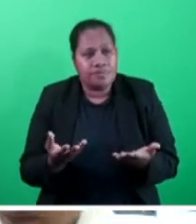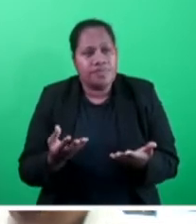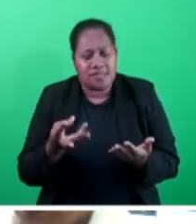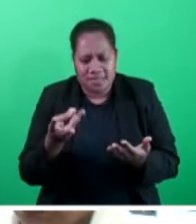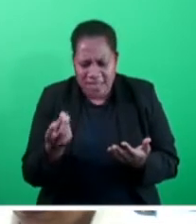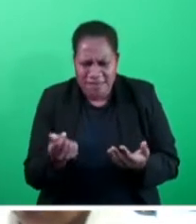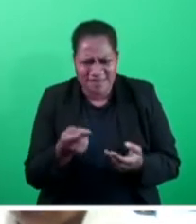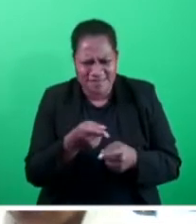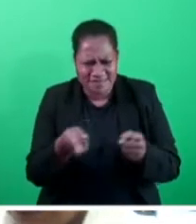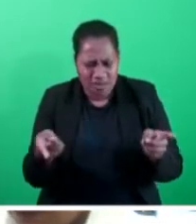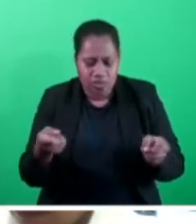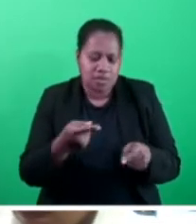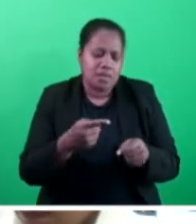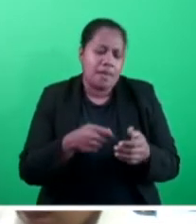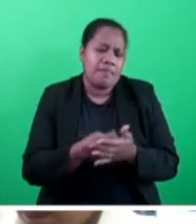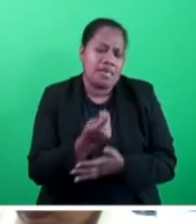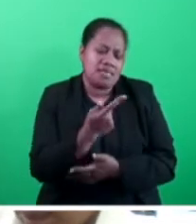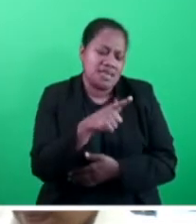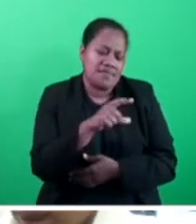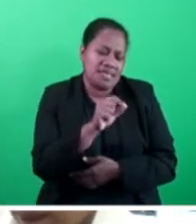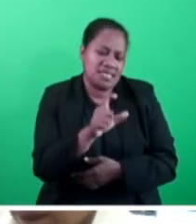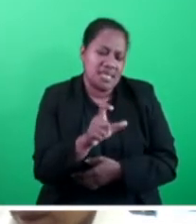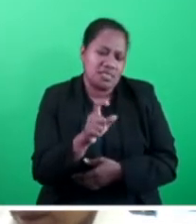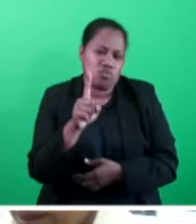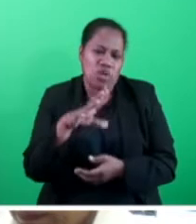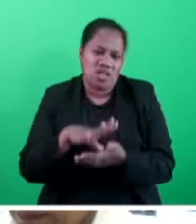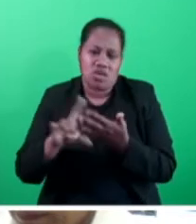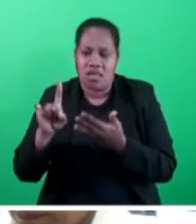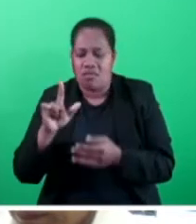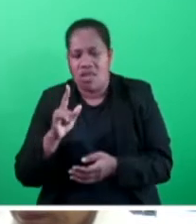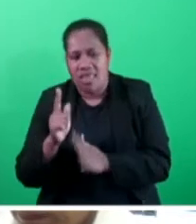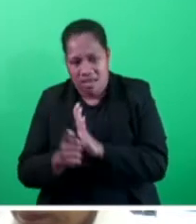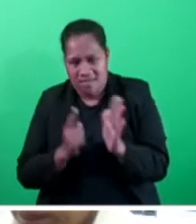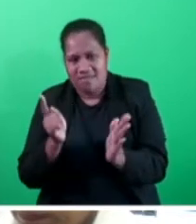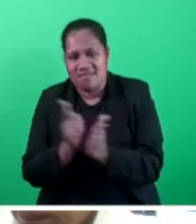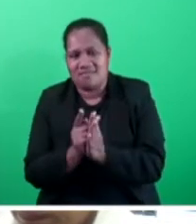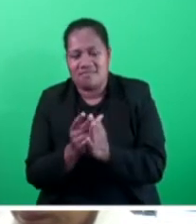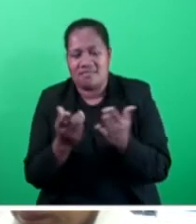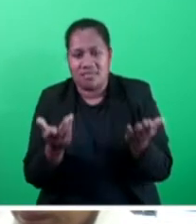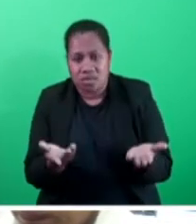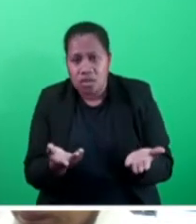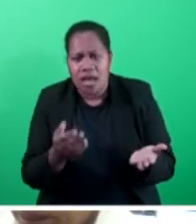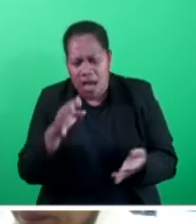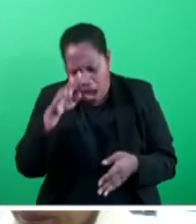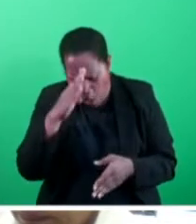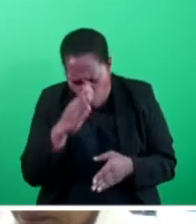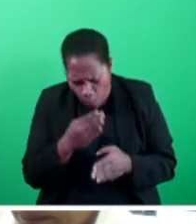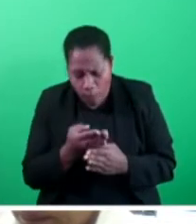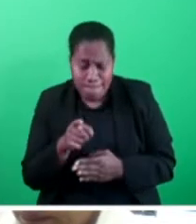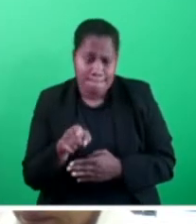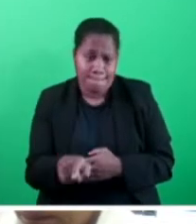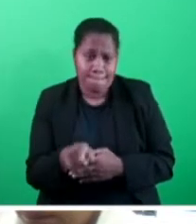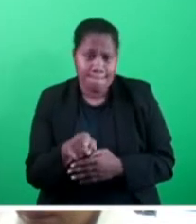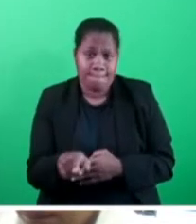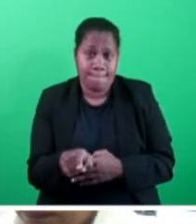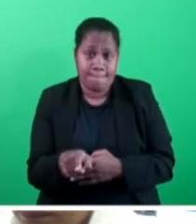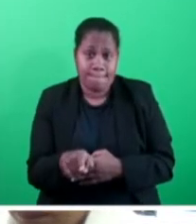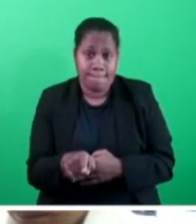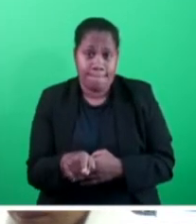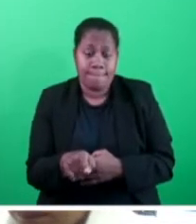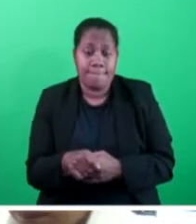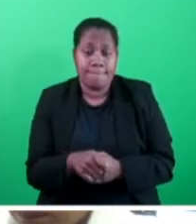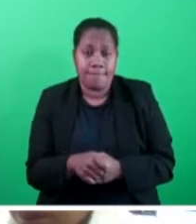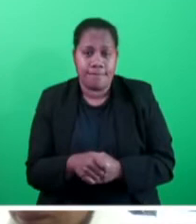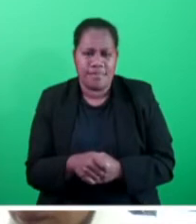cents to $1 an hour. Mr. Speaker said, I hope this puts to rest the harping going